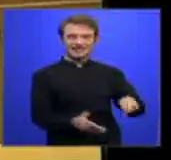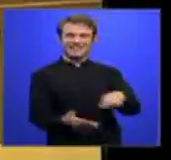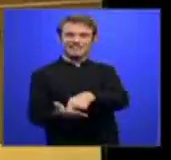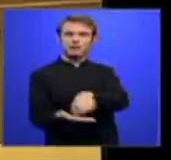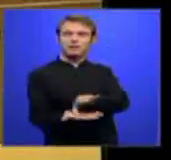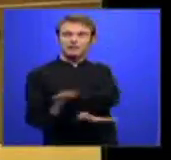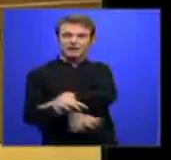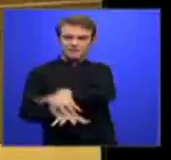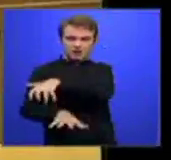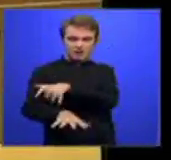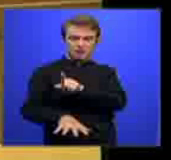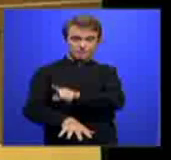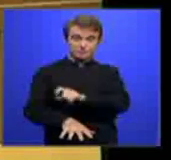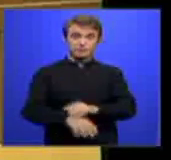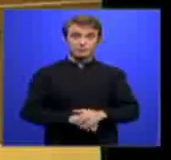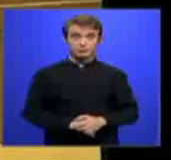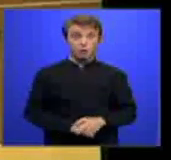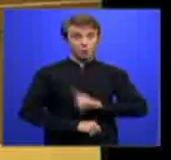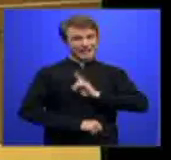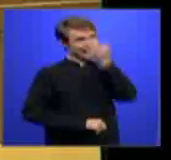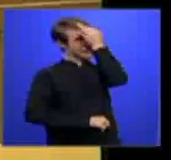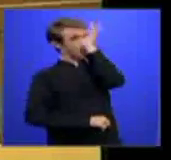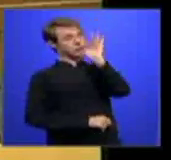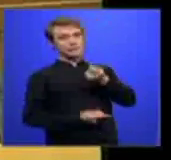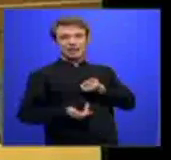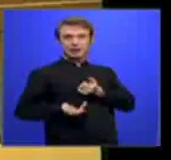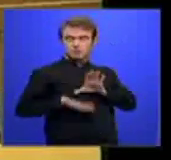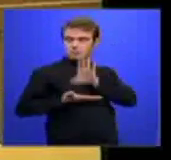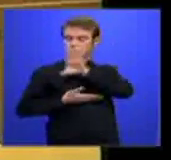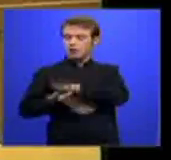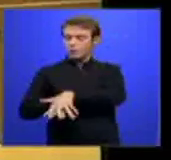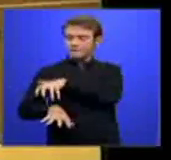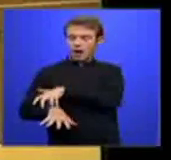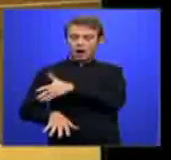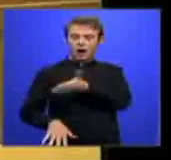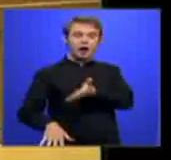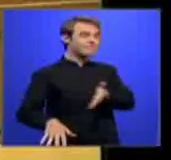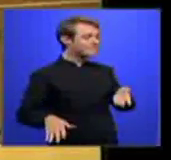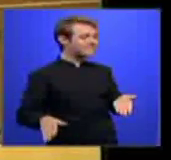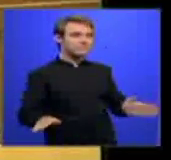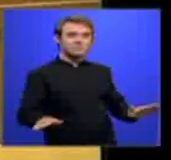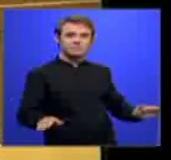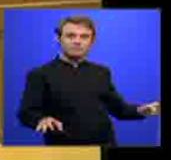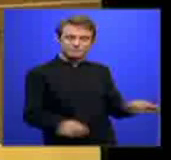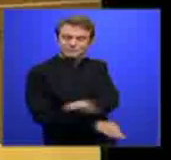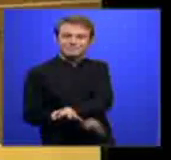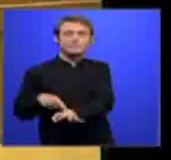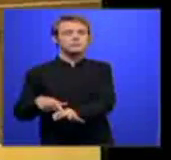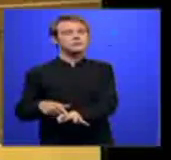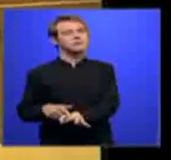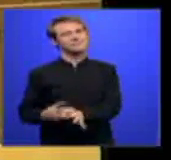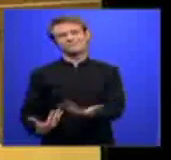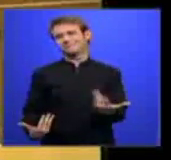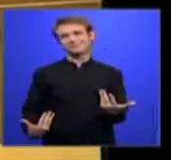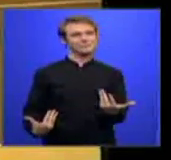Secondly, there are proposed mechanisms to the Restitution of Land